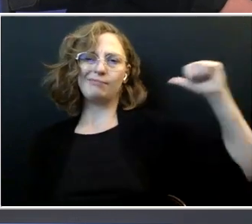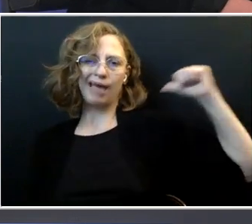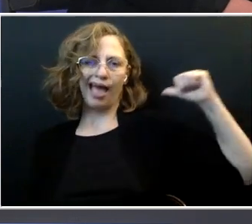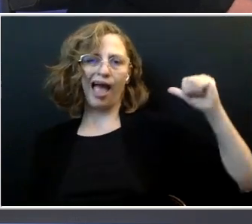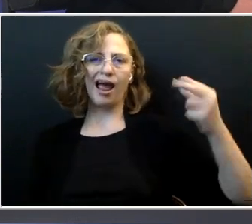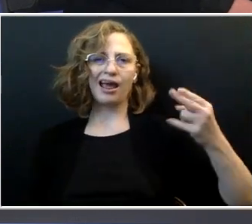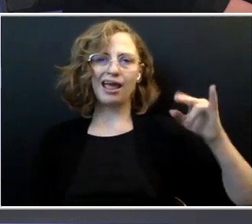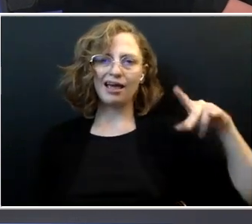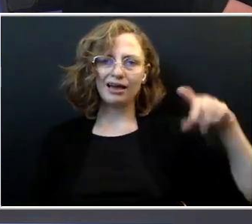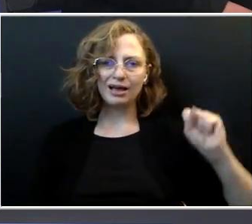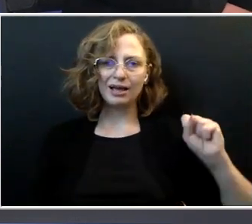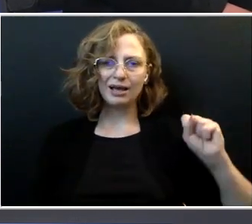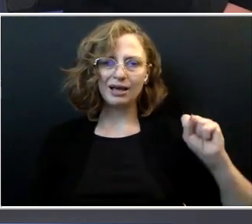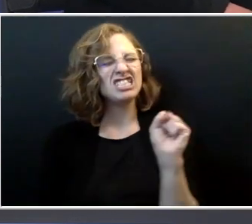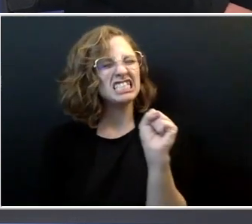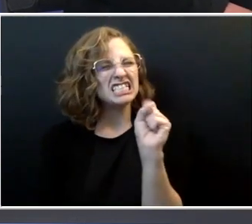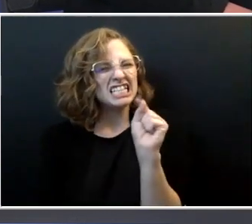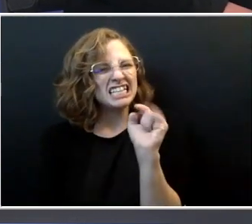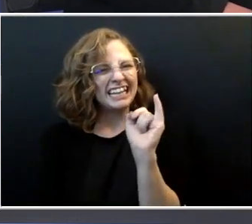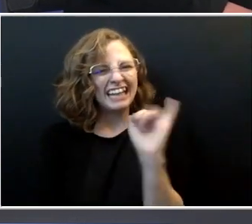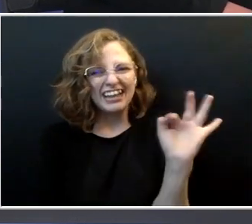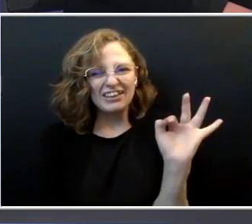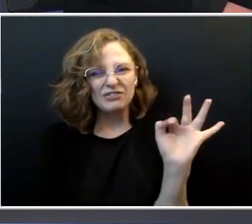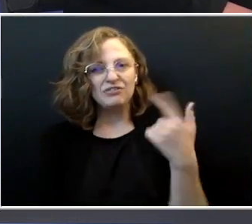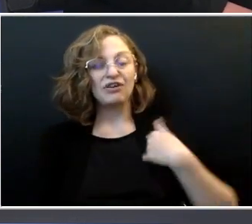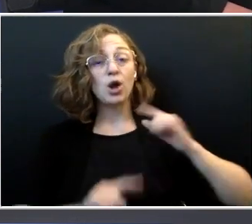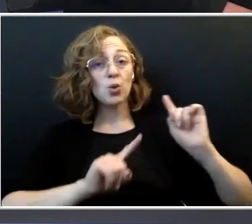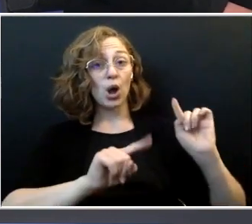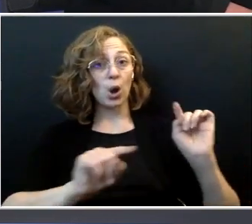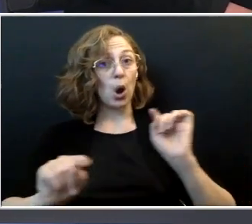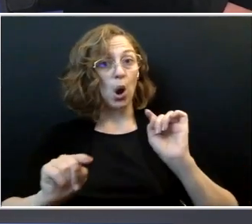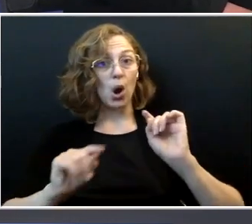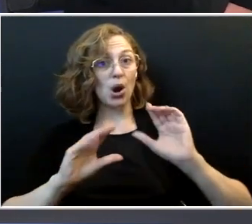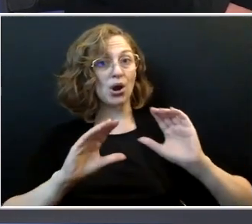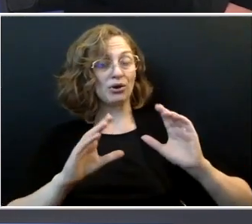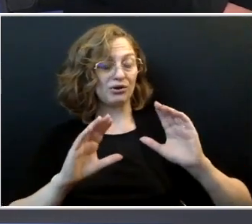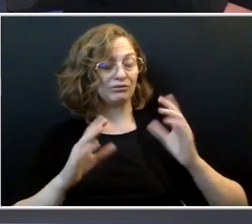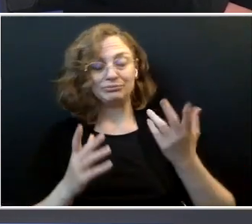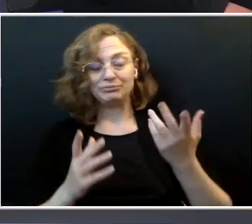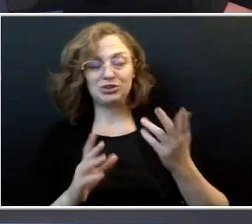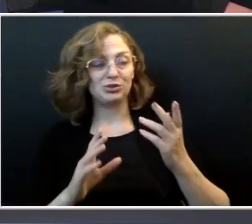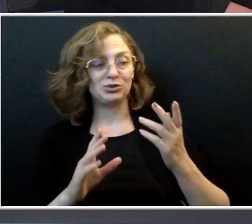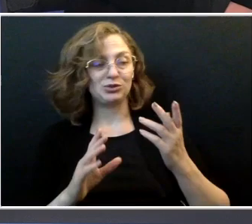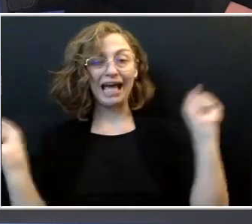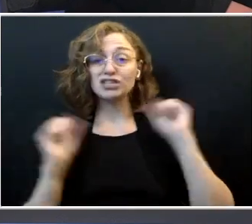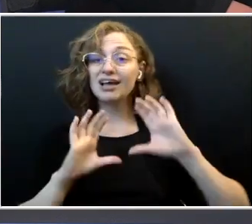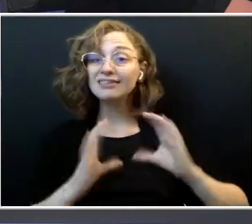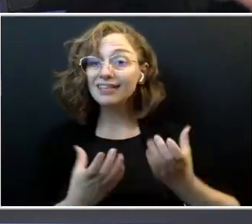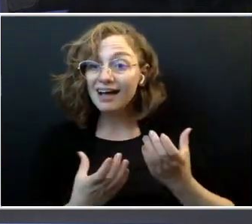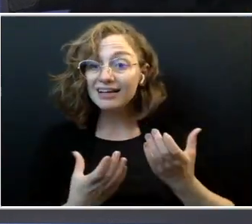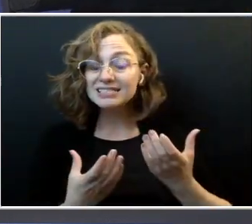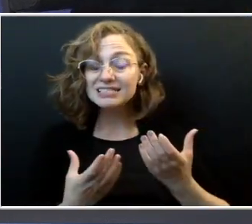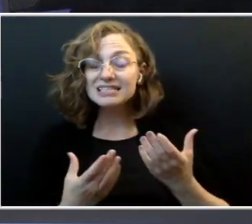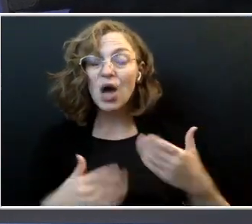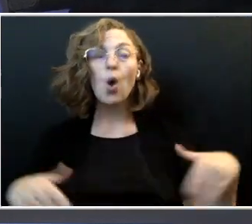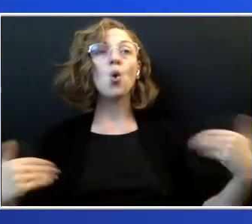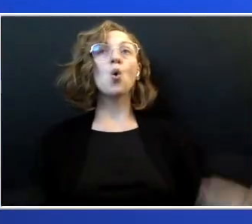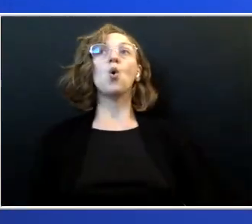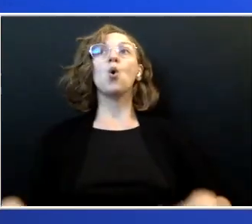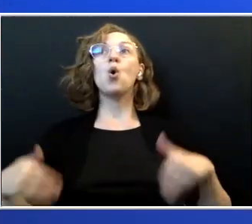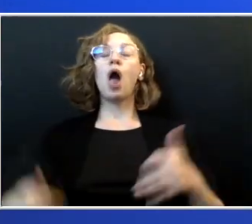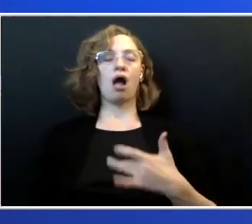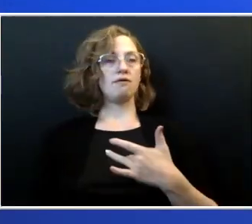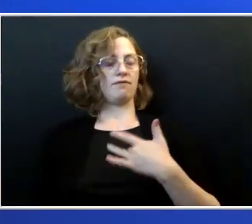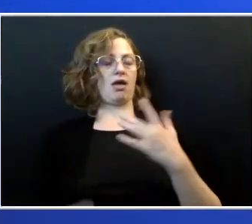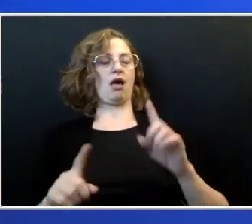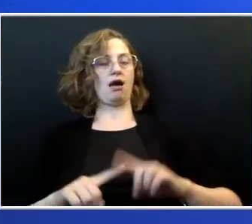spinning class, I do fabulous. a weight training class. I'm like a whole new person after that. Yeah. It's really remarkable to me what a difference it can make. Yeah. No, and I love you're saying that.